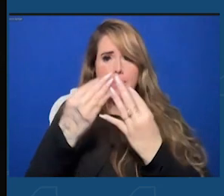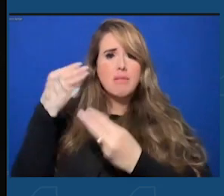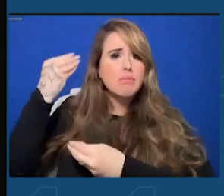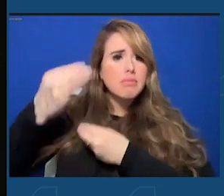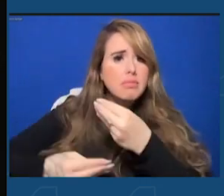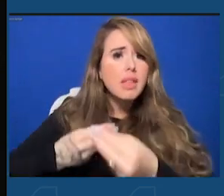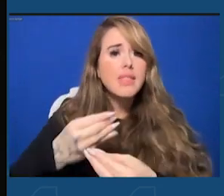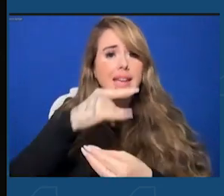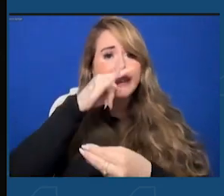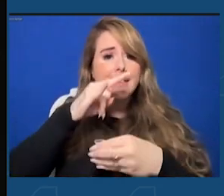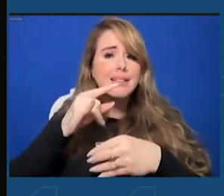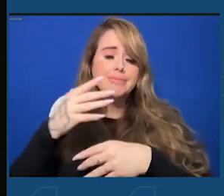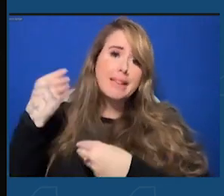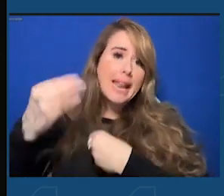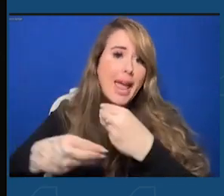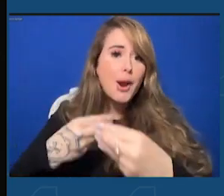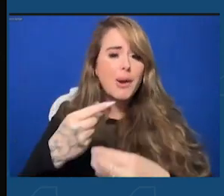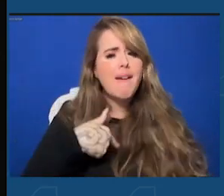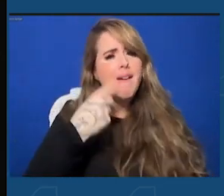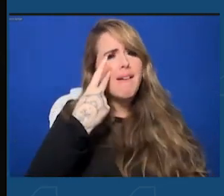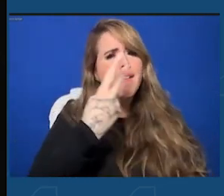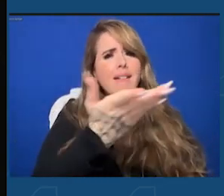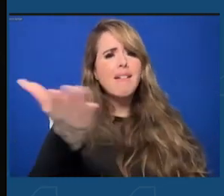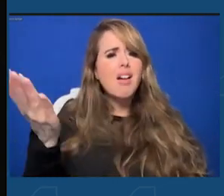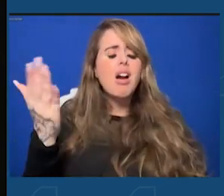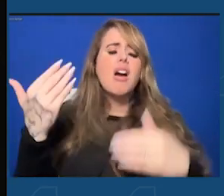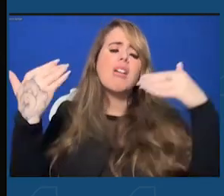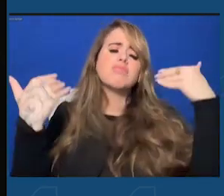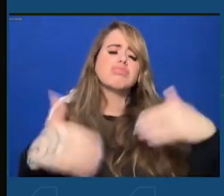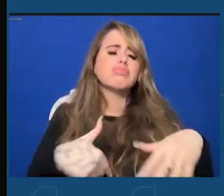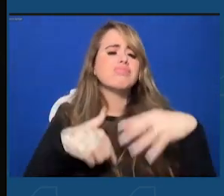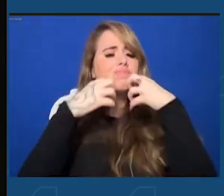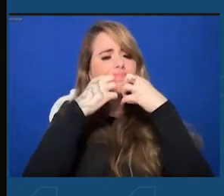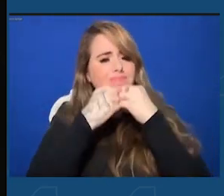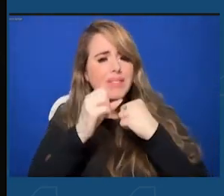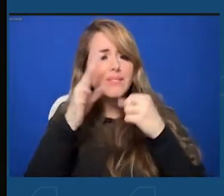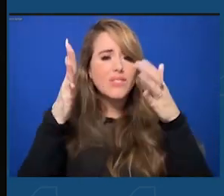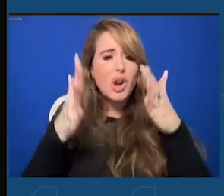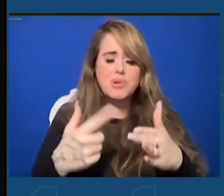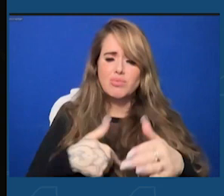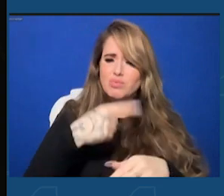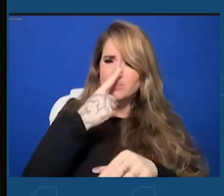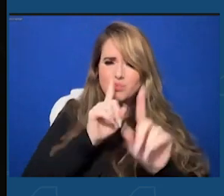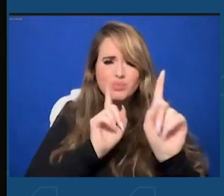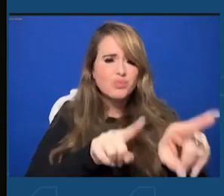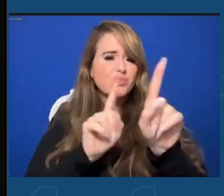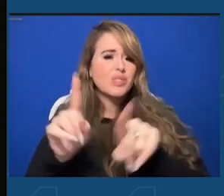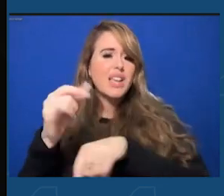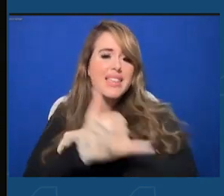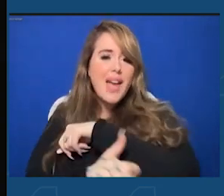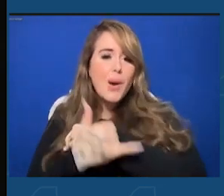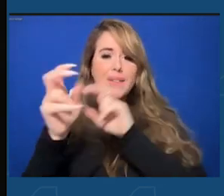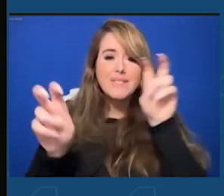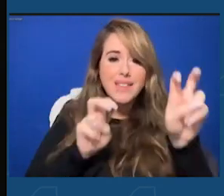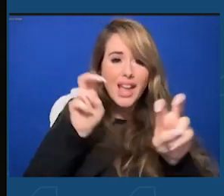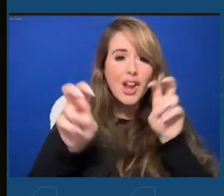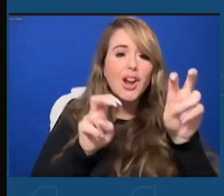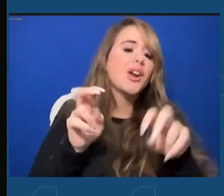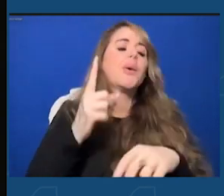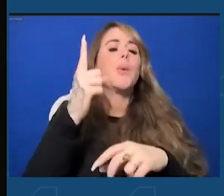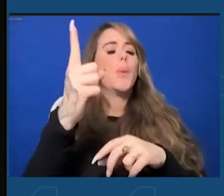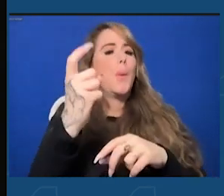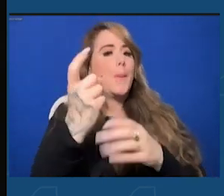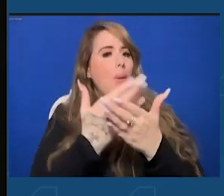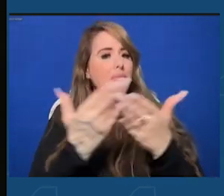legacy that I cherish. And I'll continue to be out there at the county fairs. And one more thing was I realized